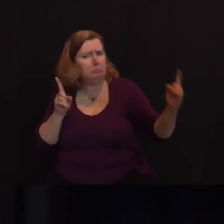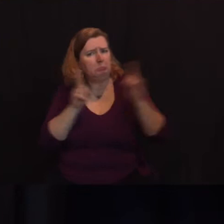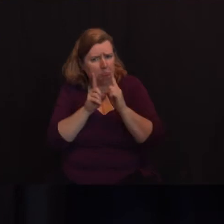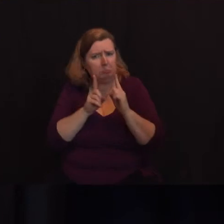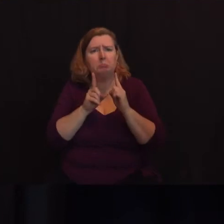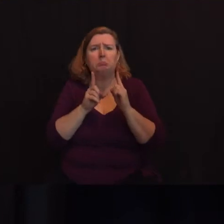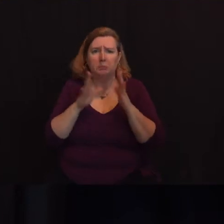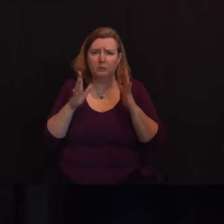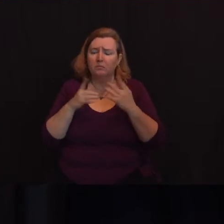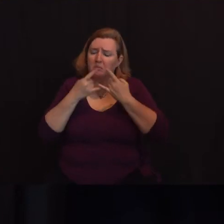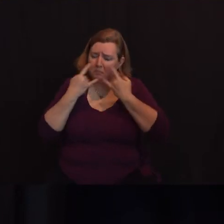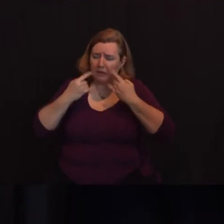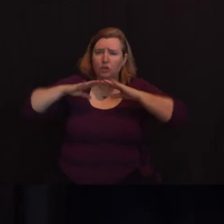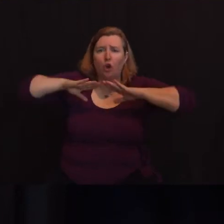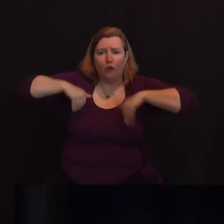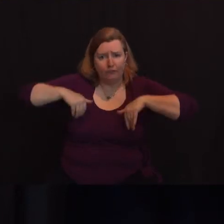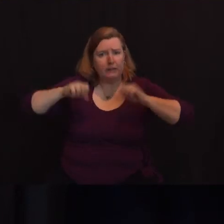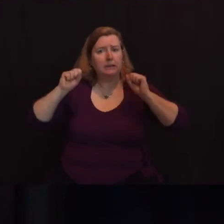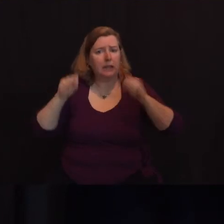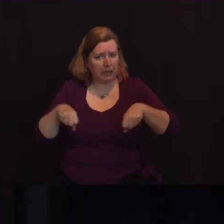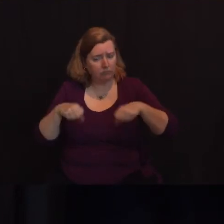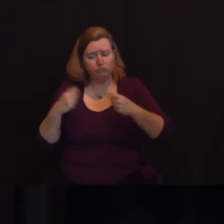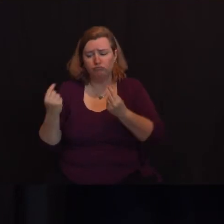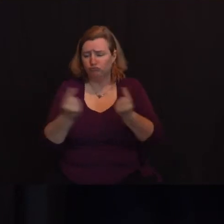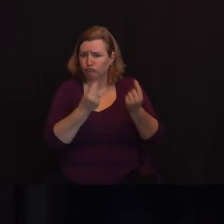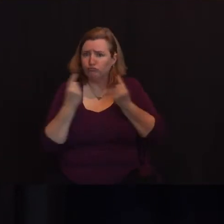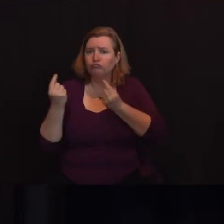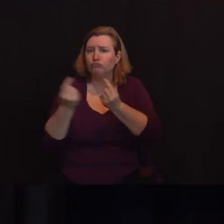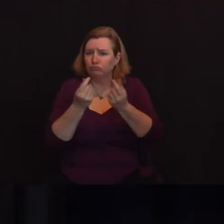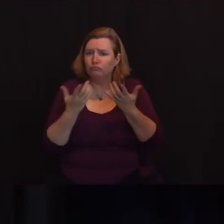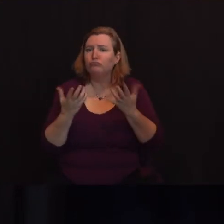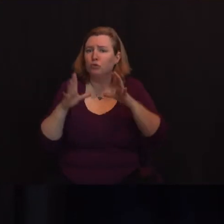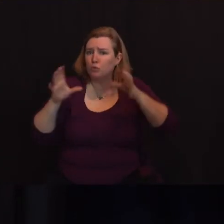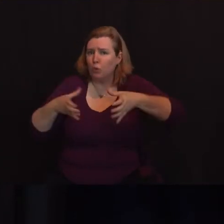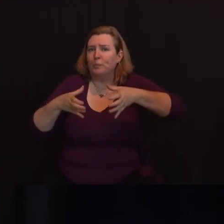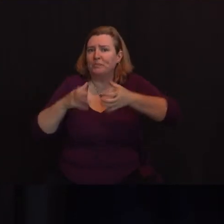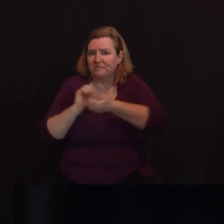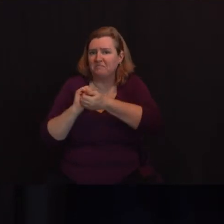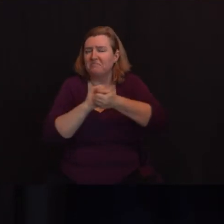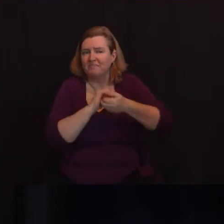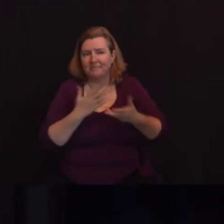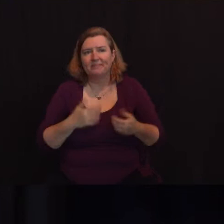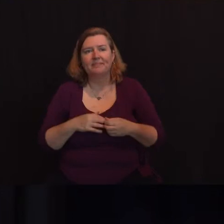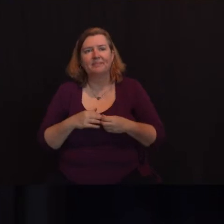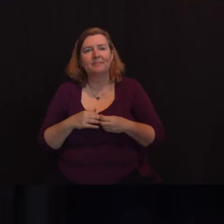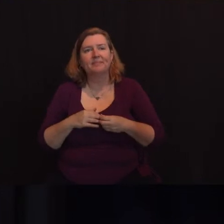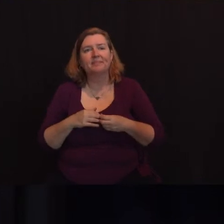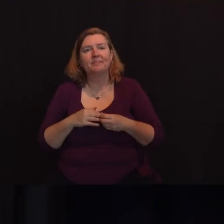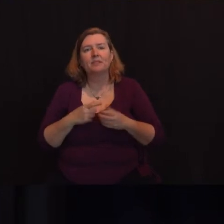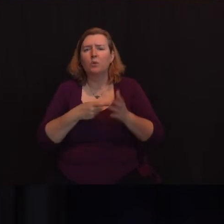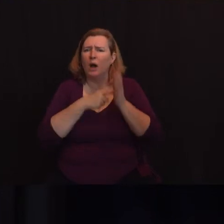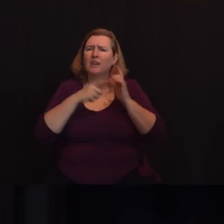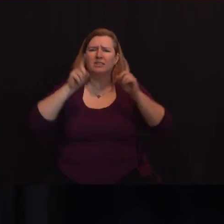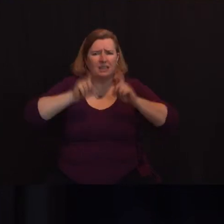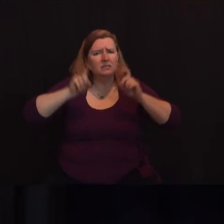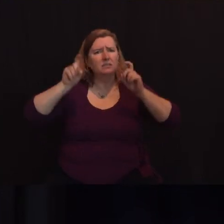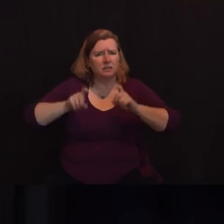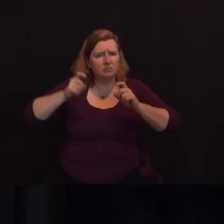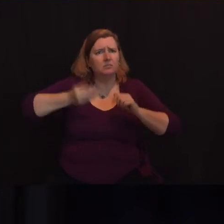activity. The department has required routine testing of residents and staff to prevent